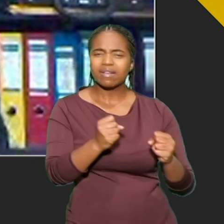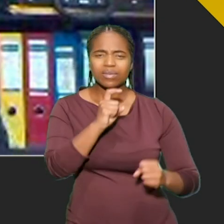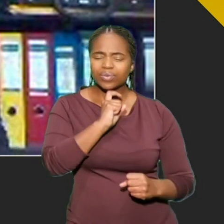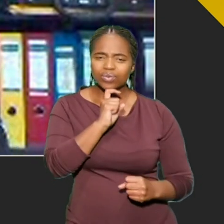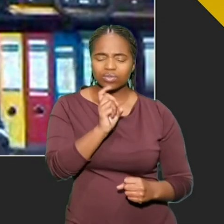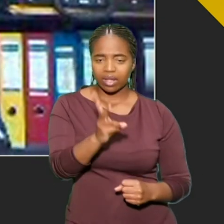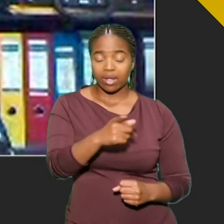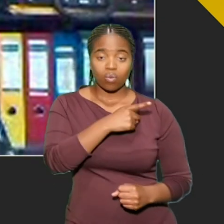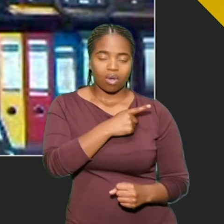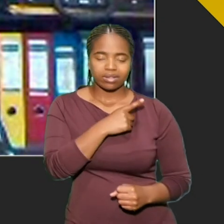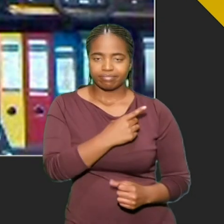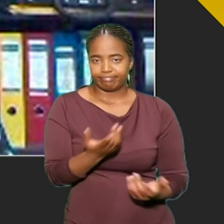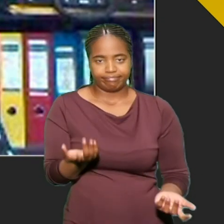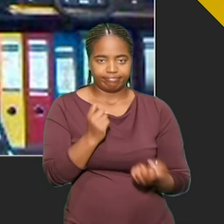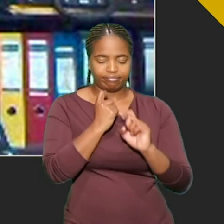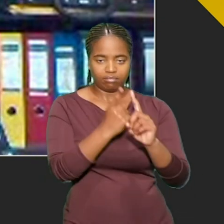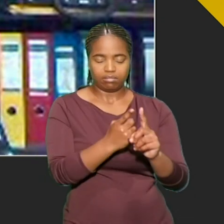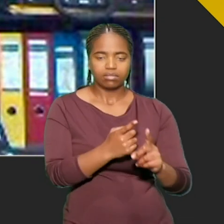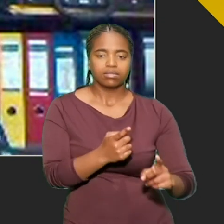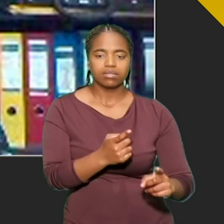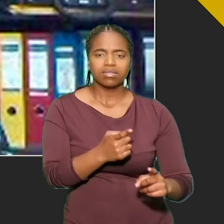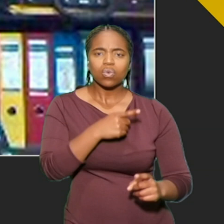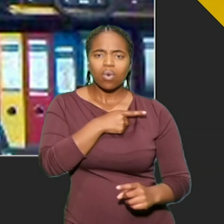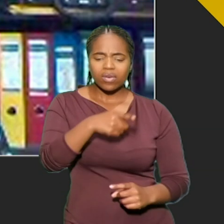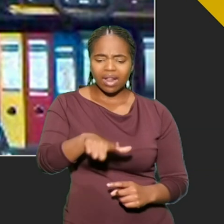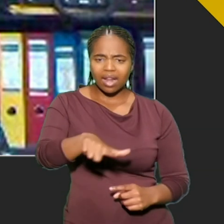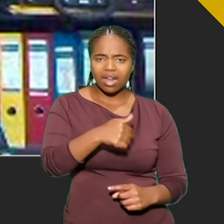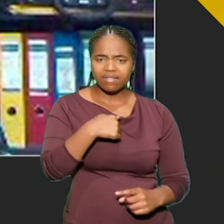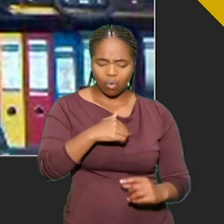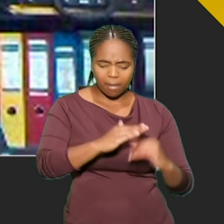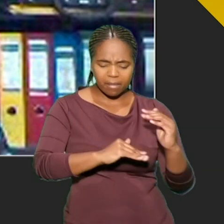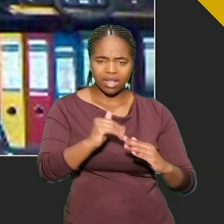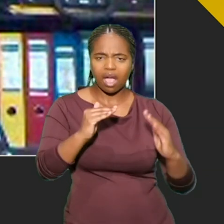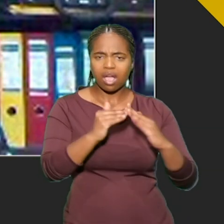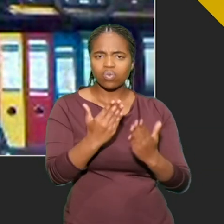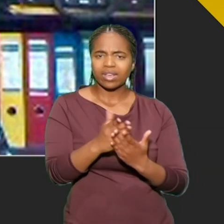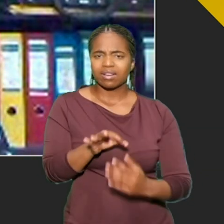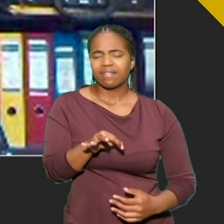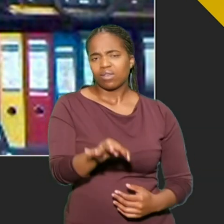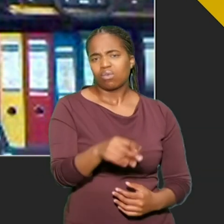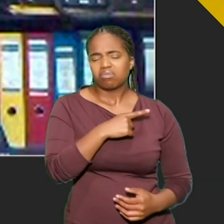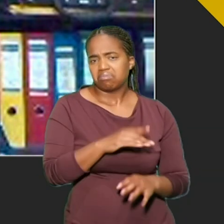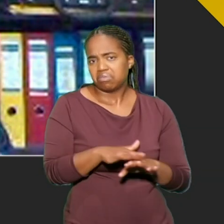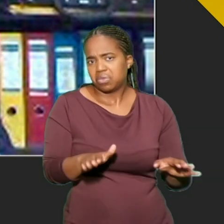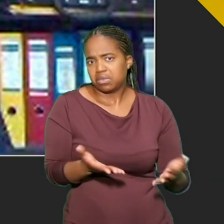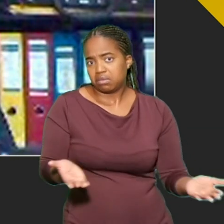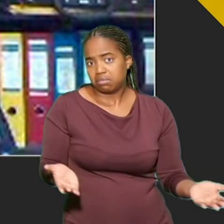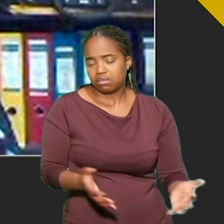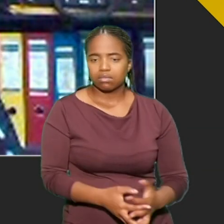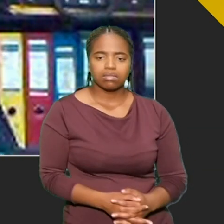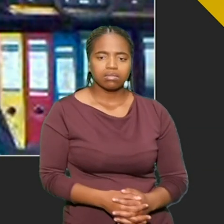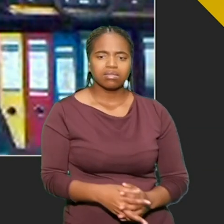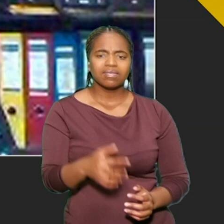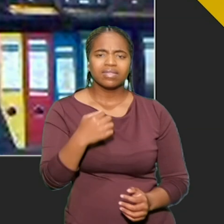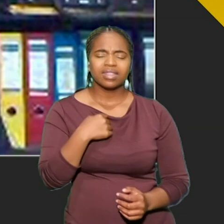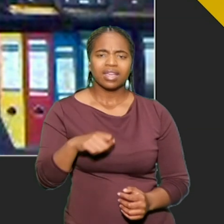it was intended. Why can't that be made available for affordable housing, for example? We're talking about taking land